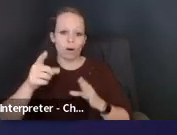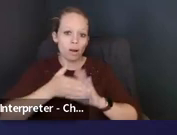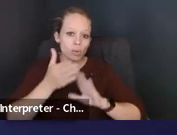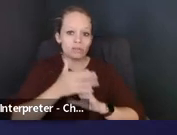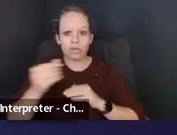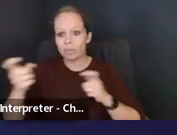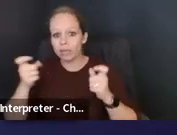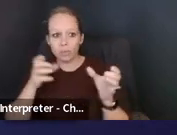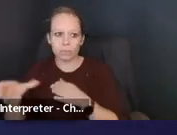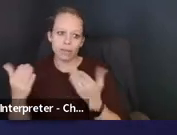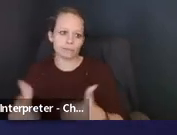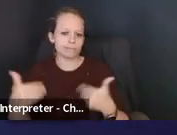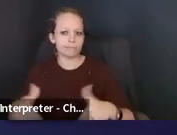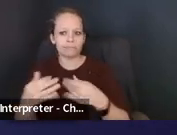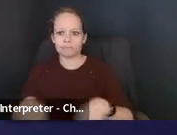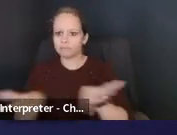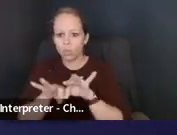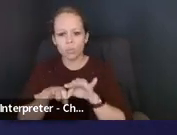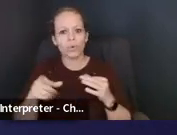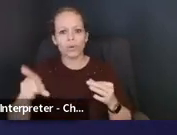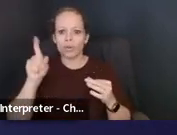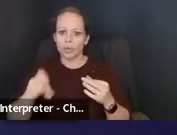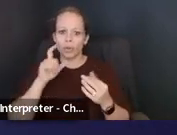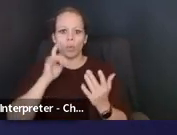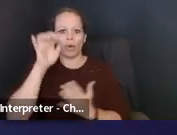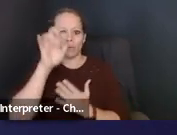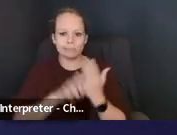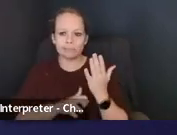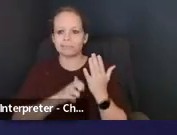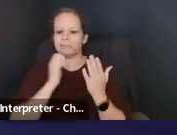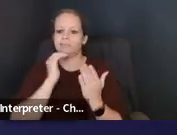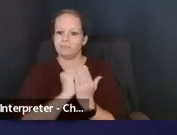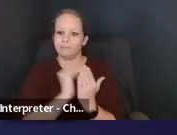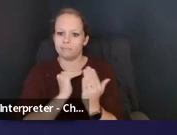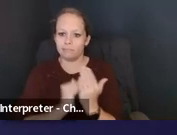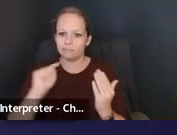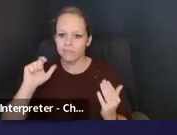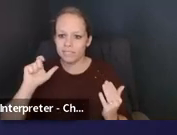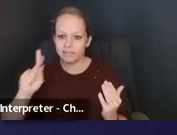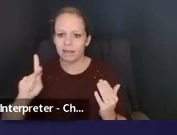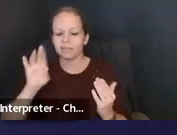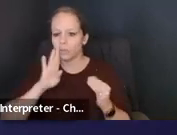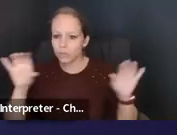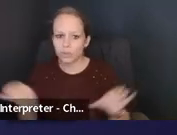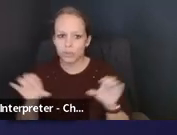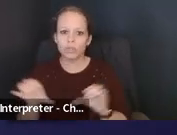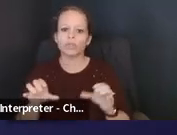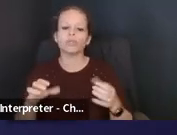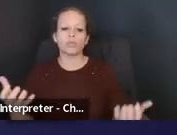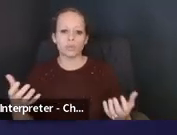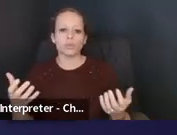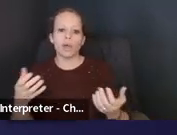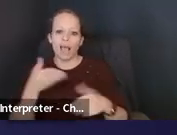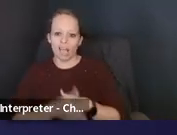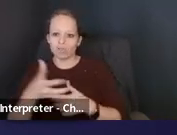very important. You sketch out all the tasks that you will perform in furtherance of the grant once it's funded. Then